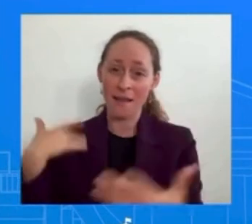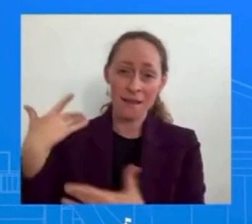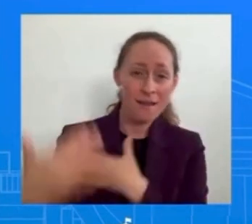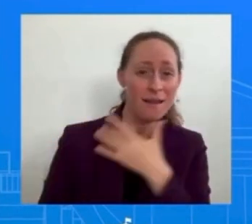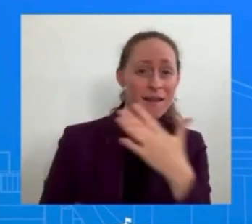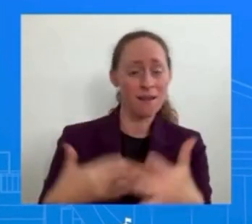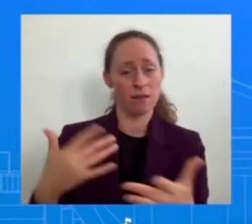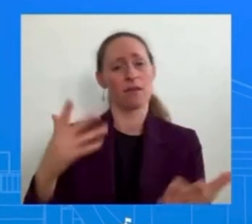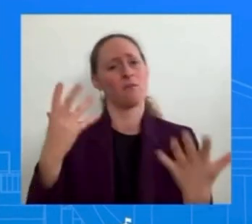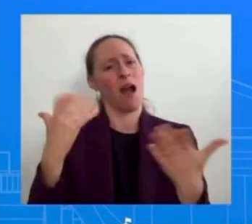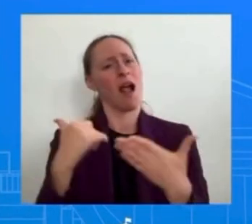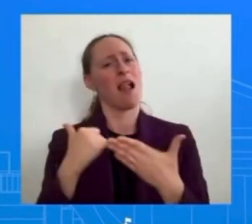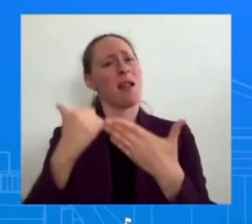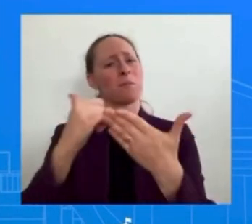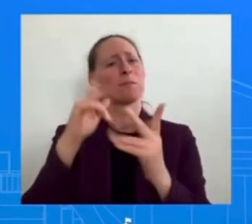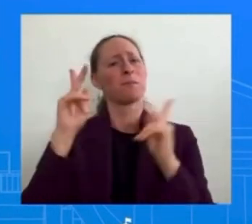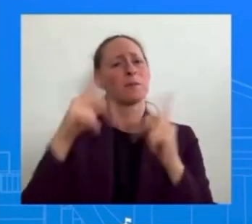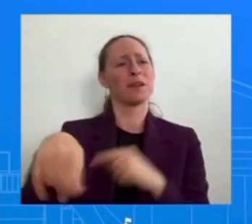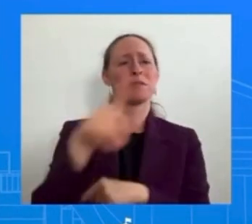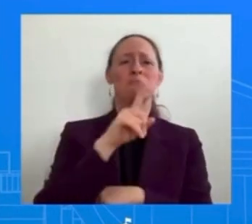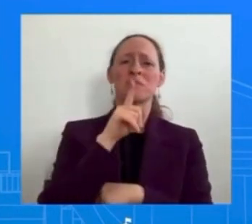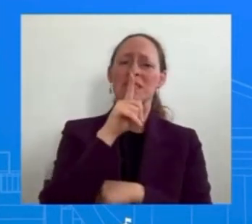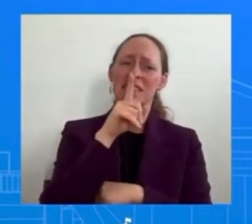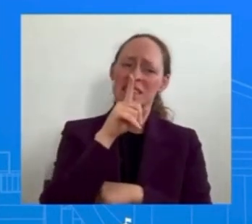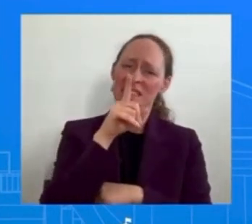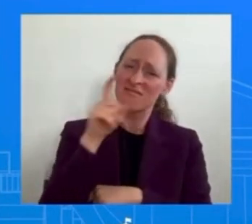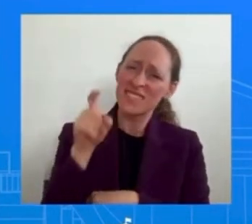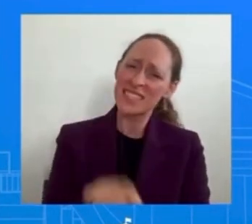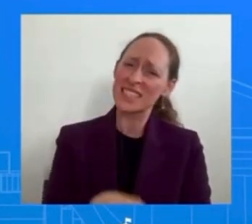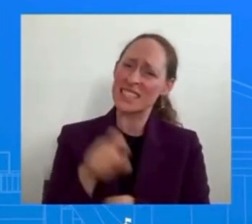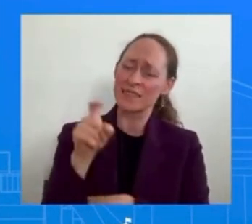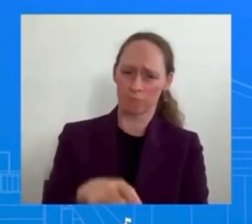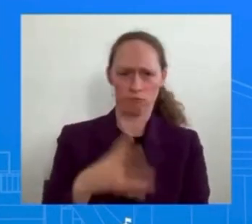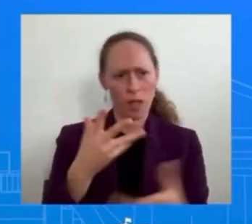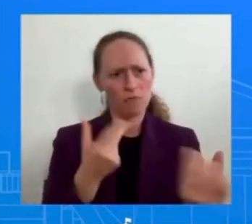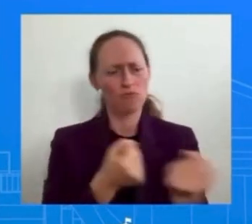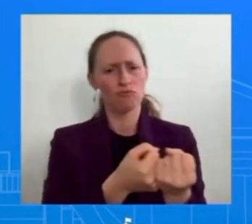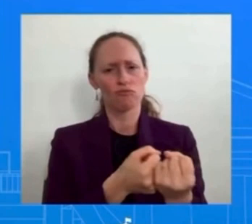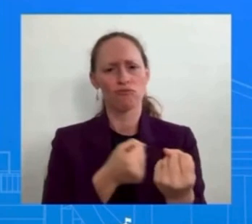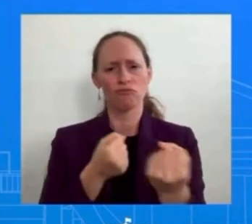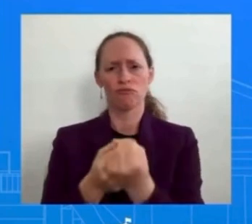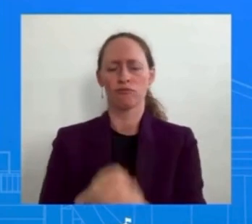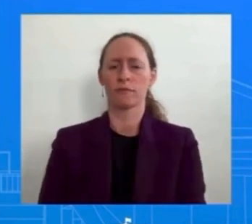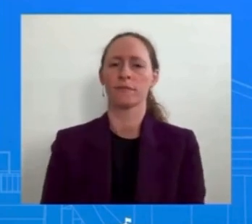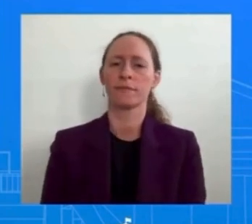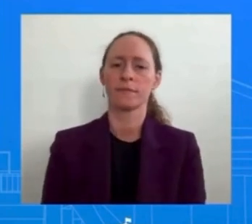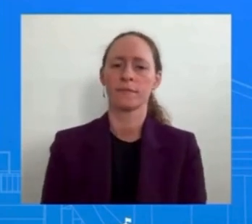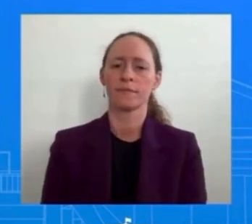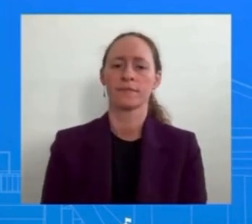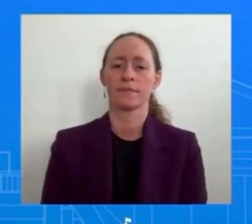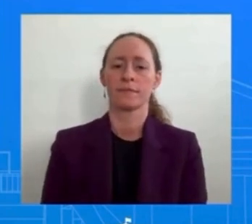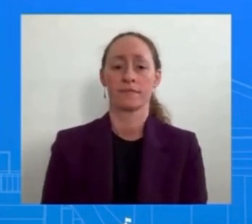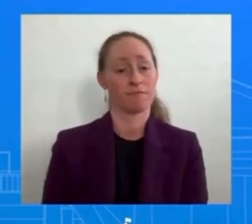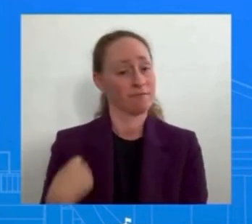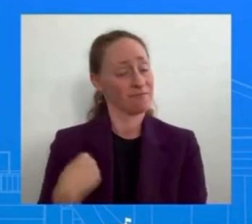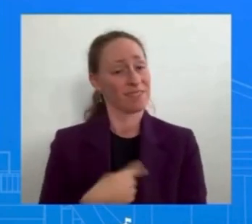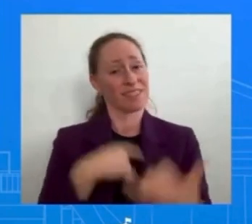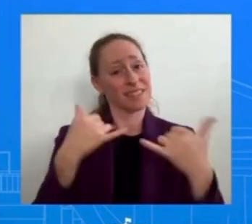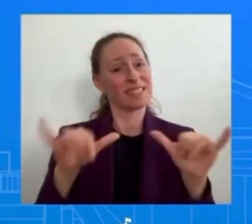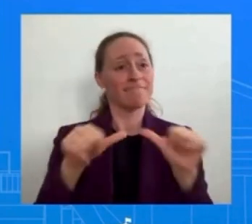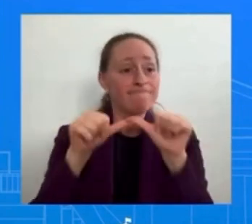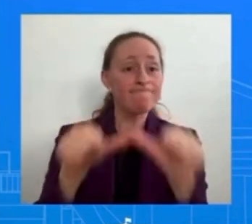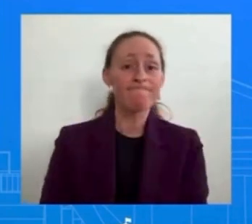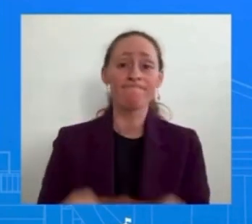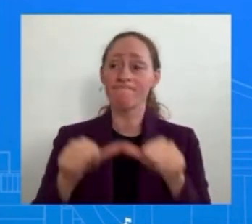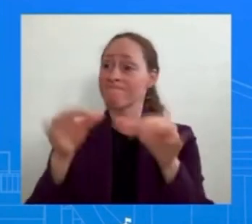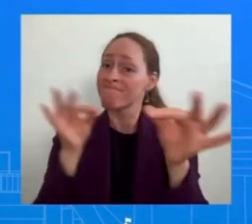certainly you've seen us make announcements on continuing to do what we can from here on giving Americans that breathing room.